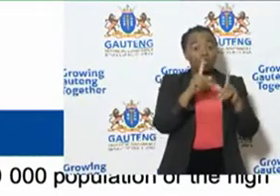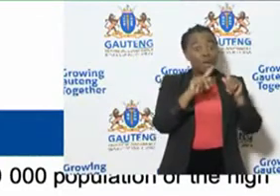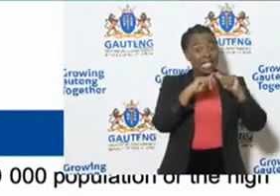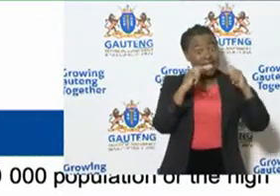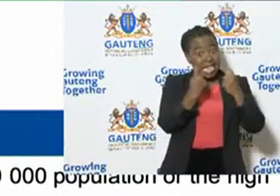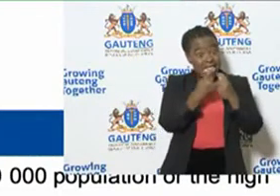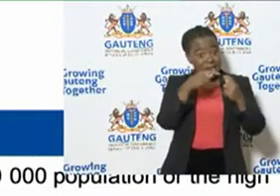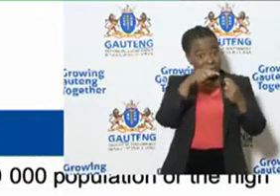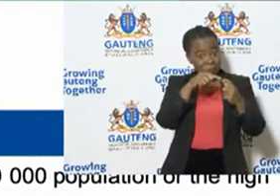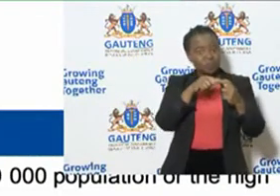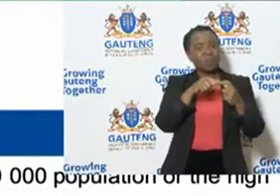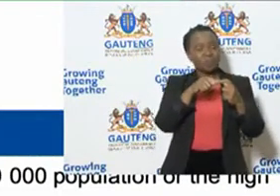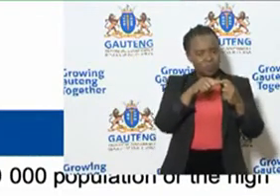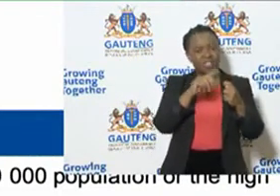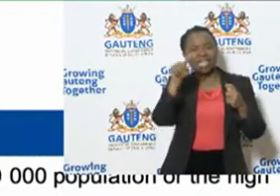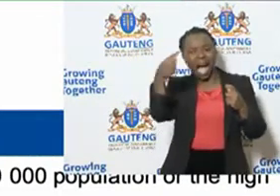other ailments.